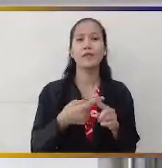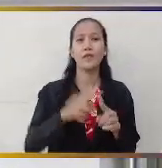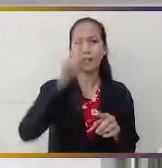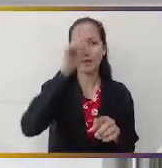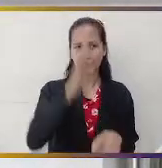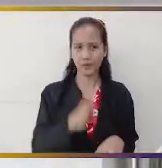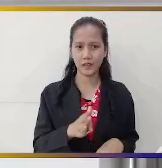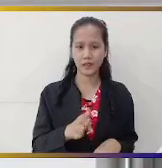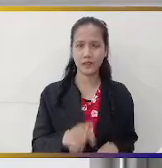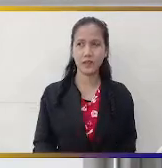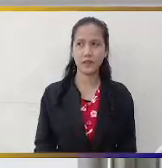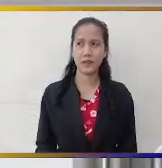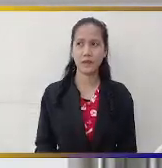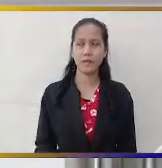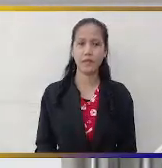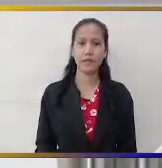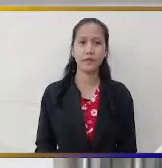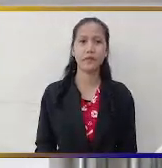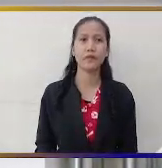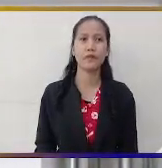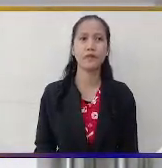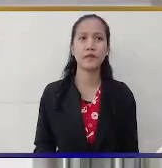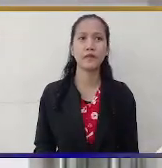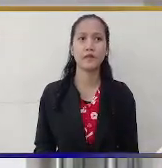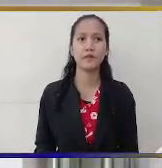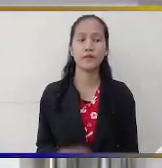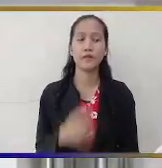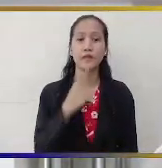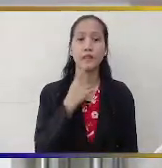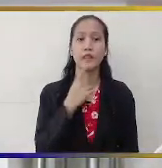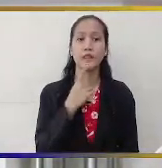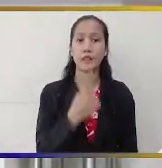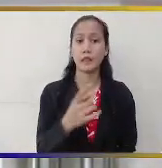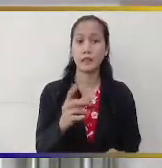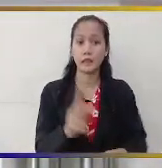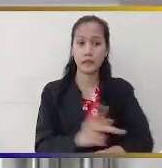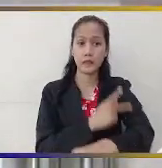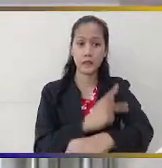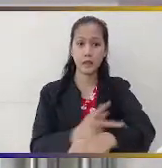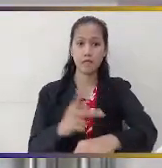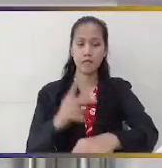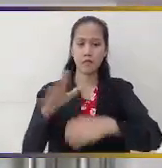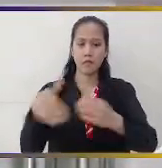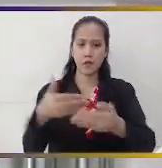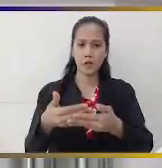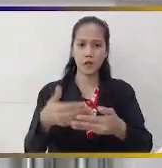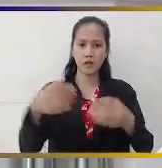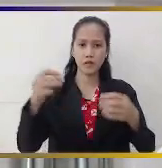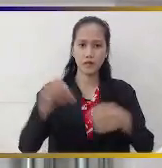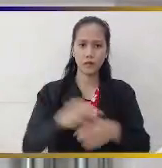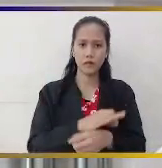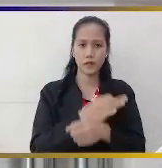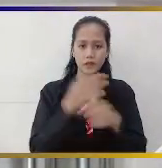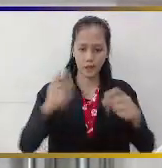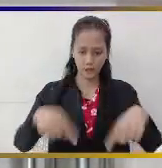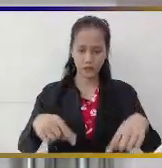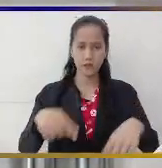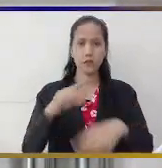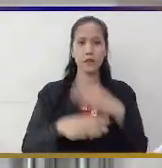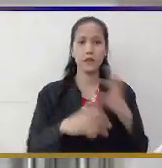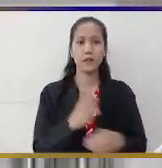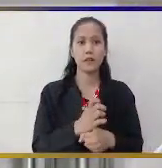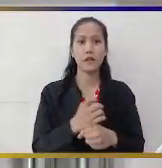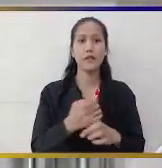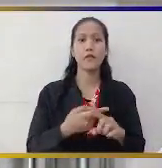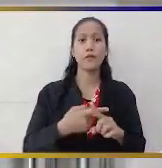Psalms over and over again says, all the fullness thereof belongs to God. Amen. Who do you think